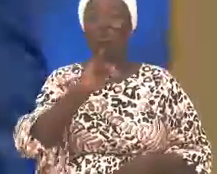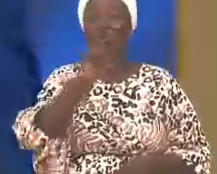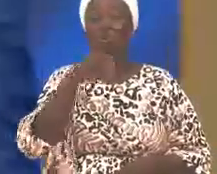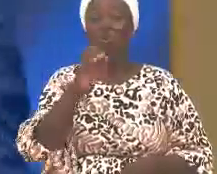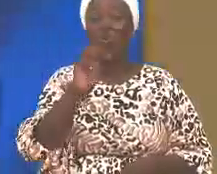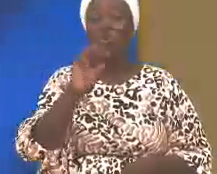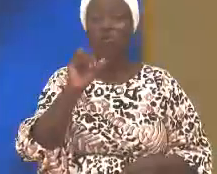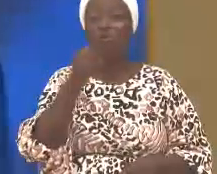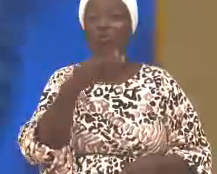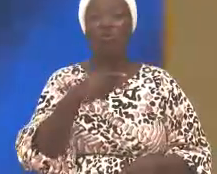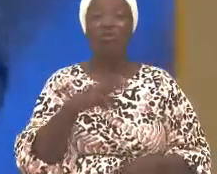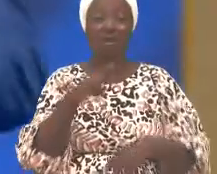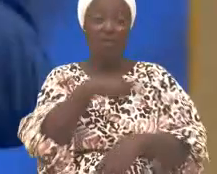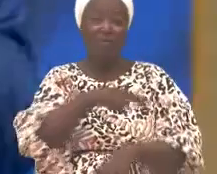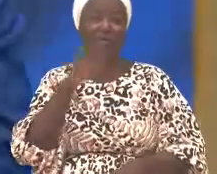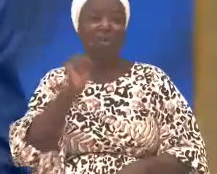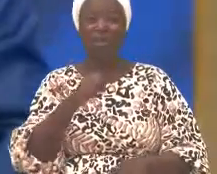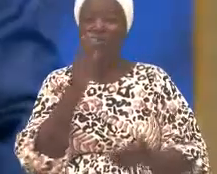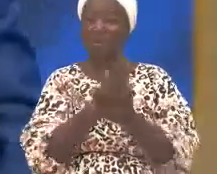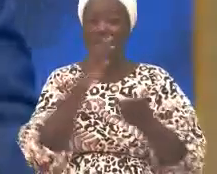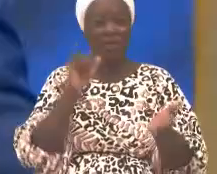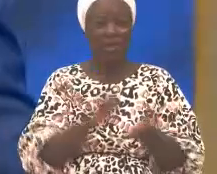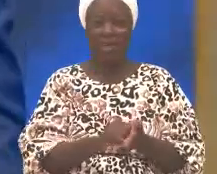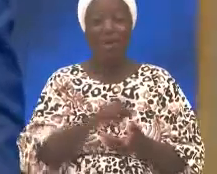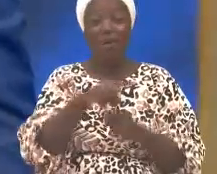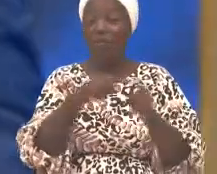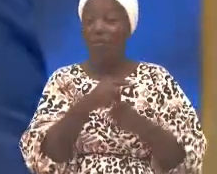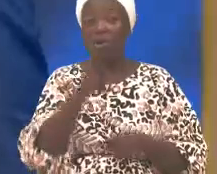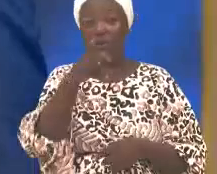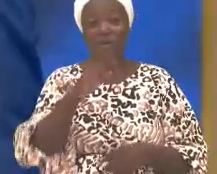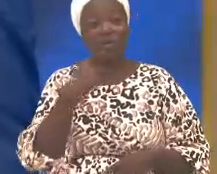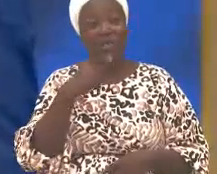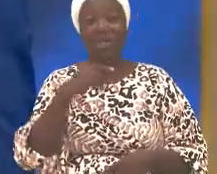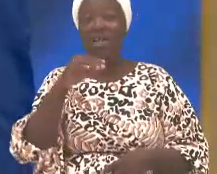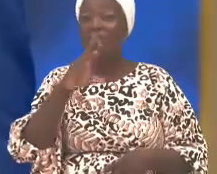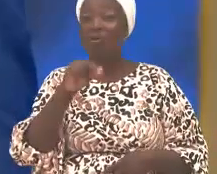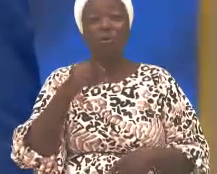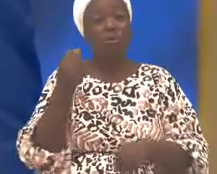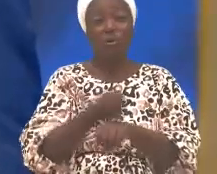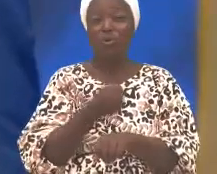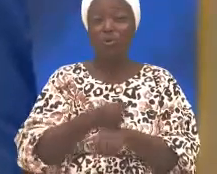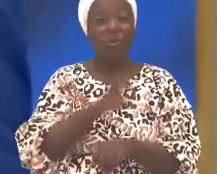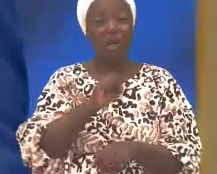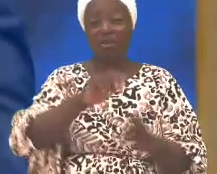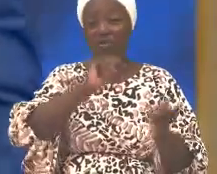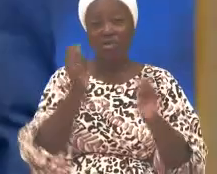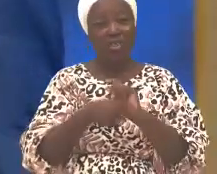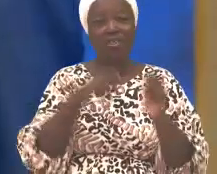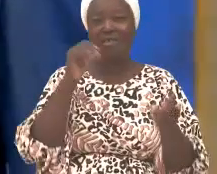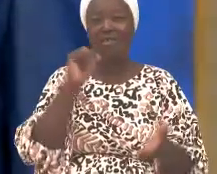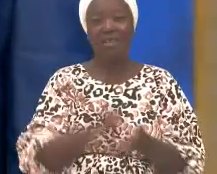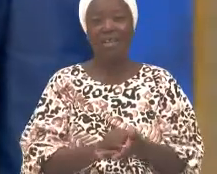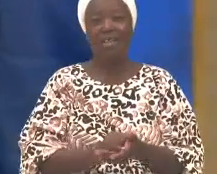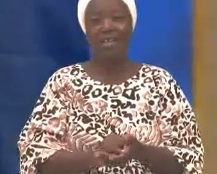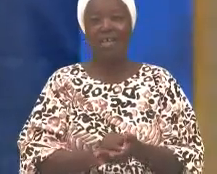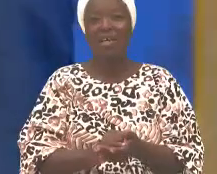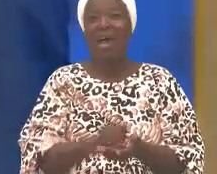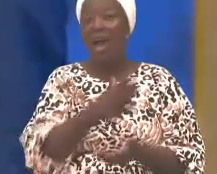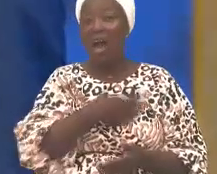can stop that. When God says, I will, no stone can change that. And